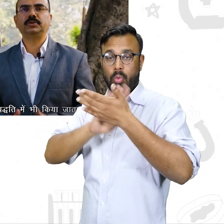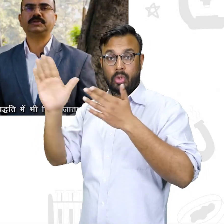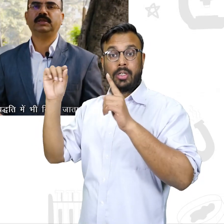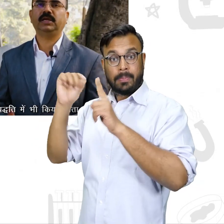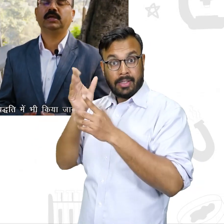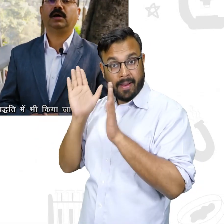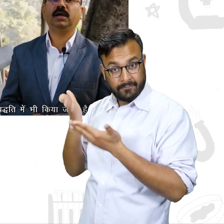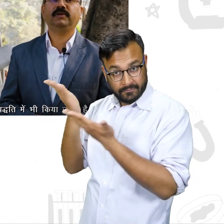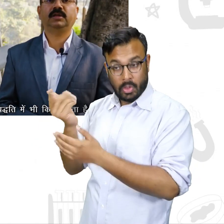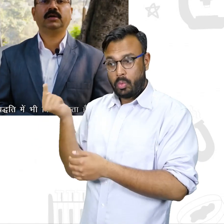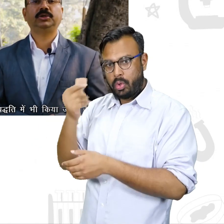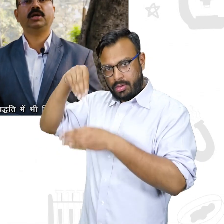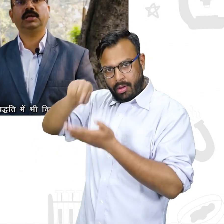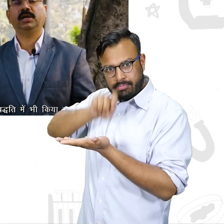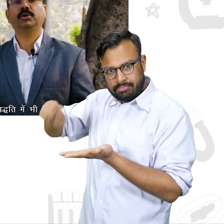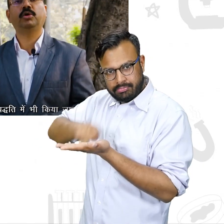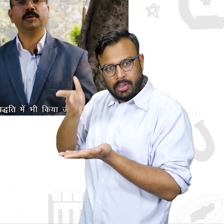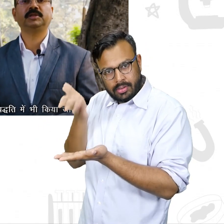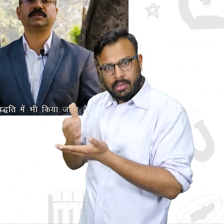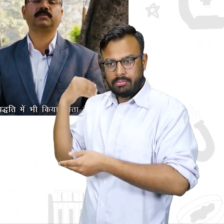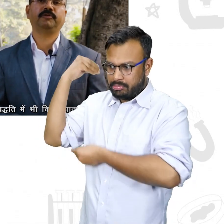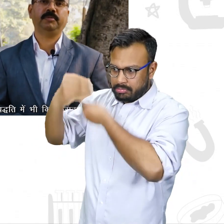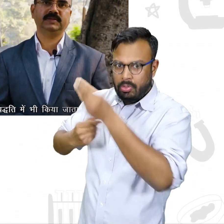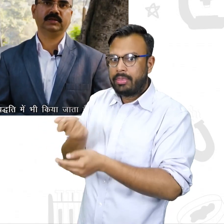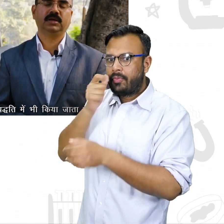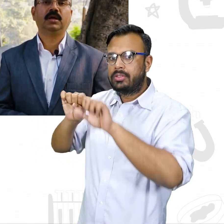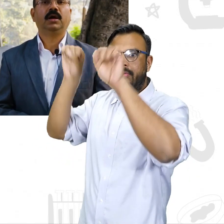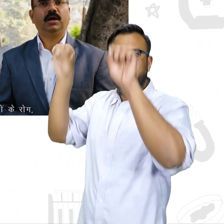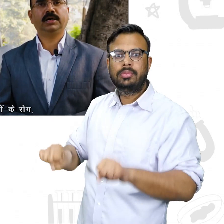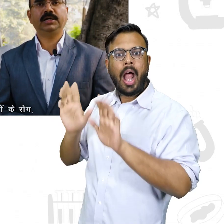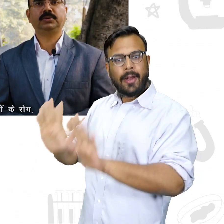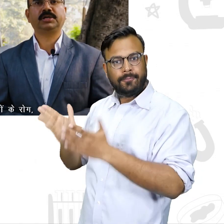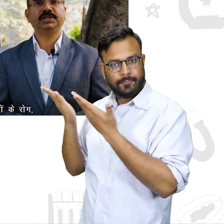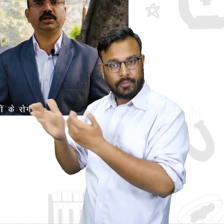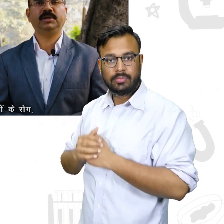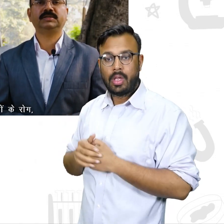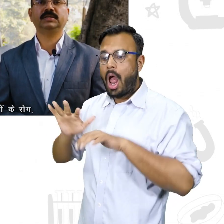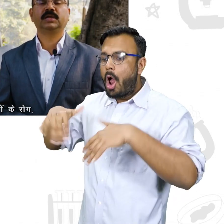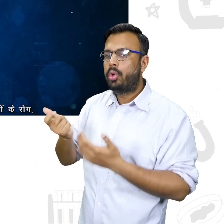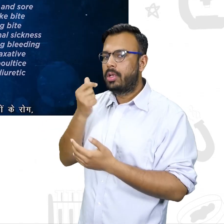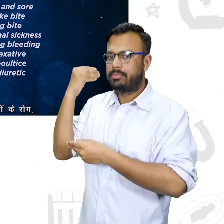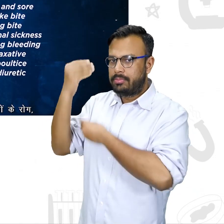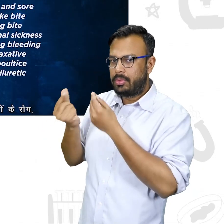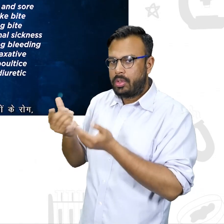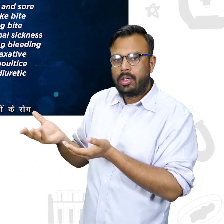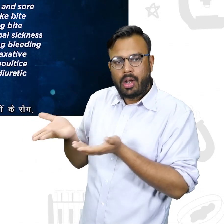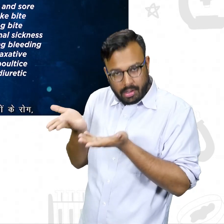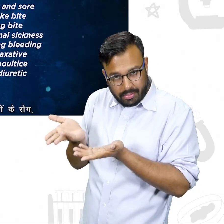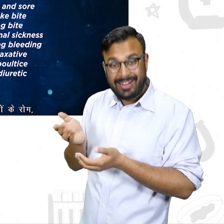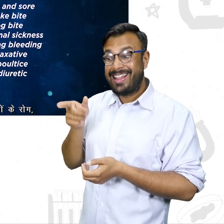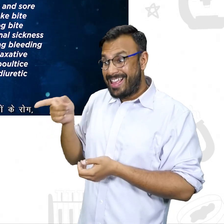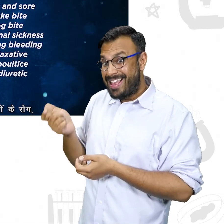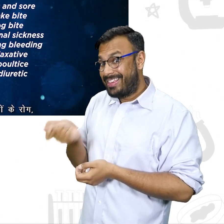Lichens are used in the Ayurveda, Unani and homeopathy system of medicine. According to traditional medicines, lichens are